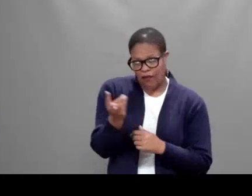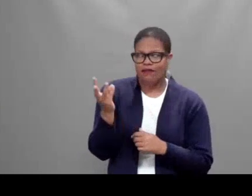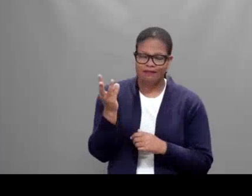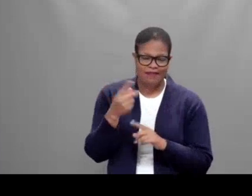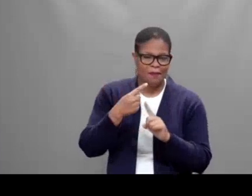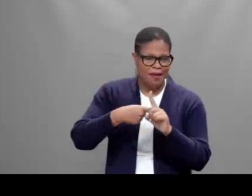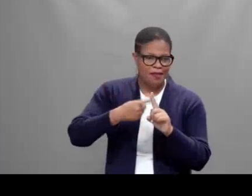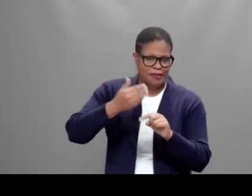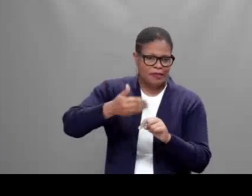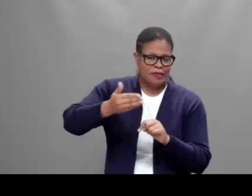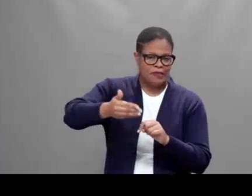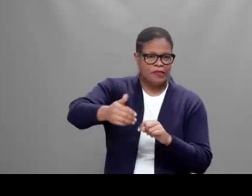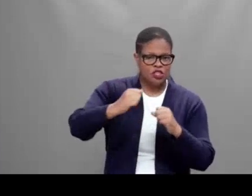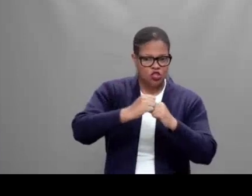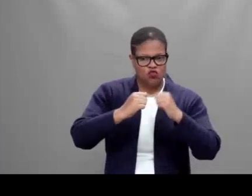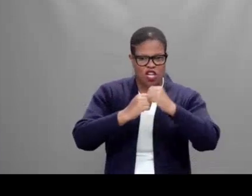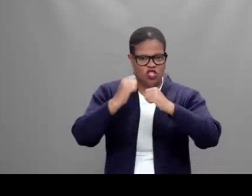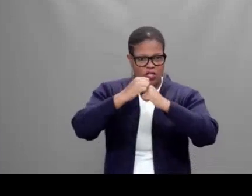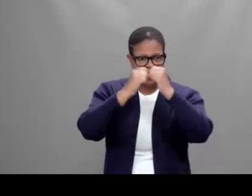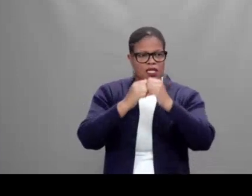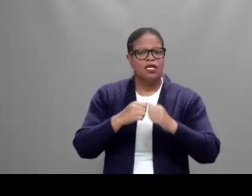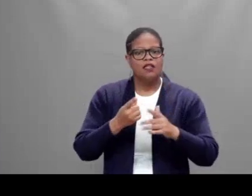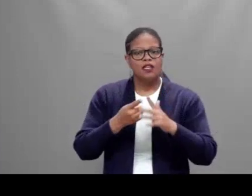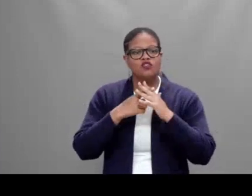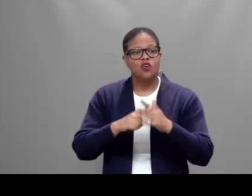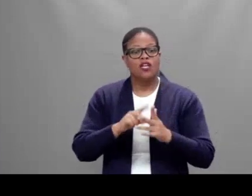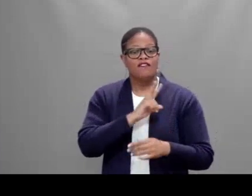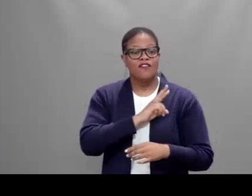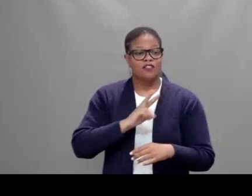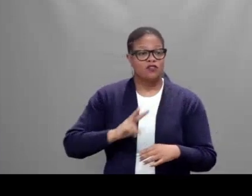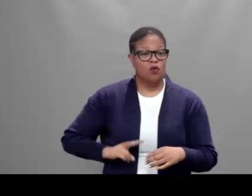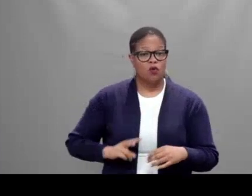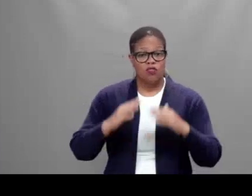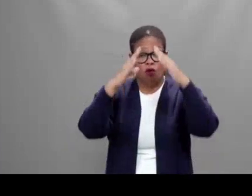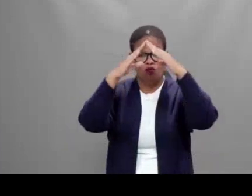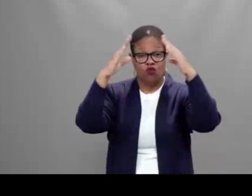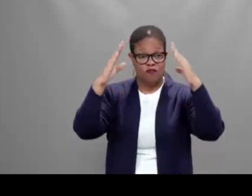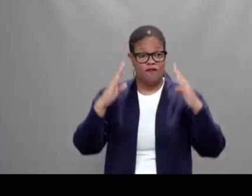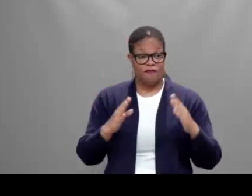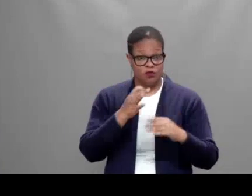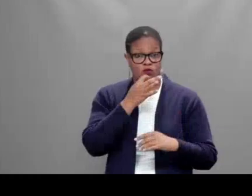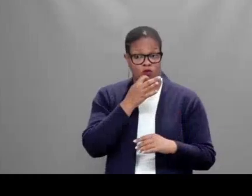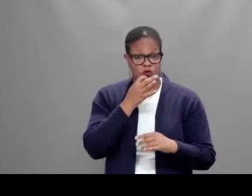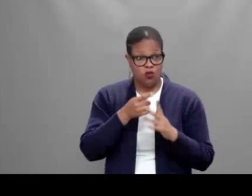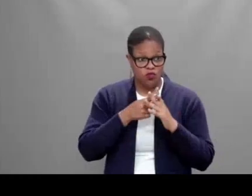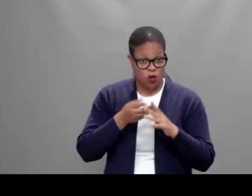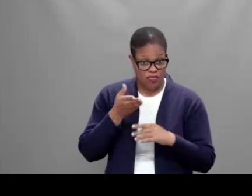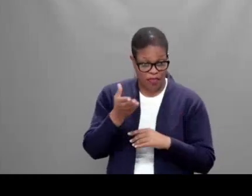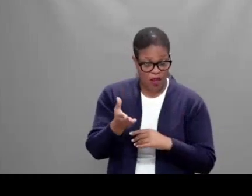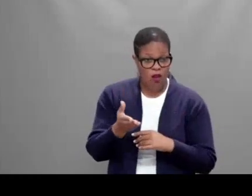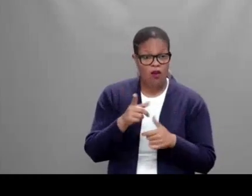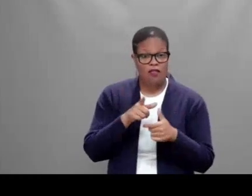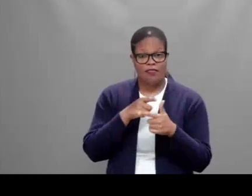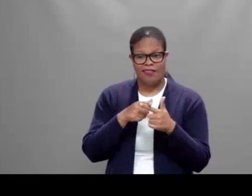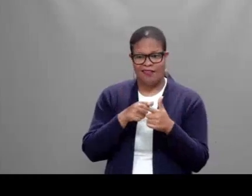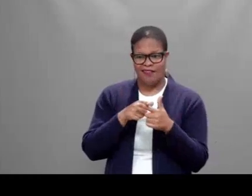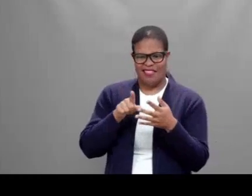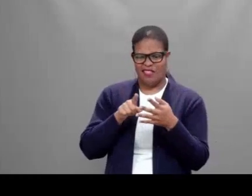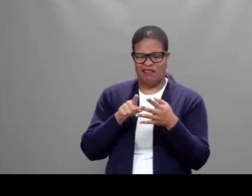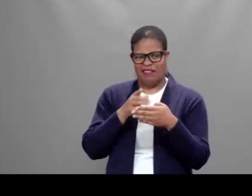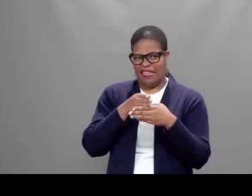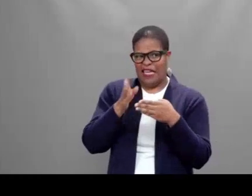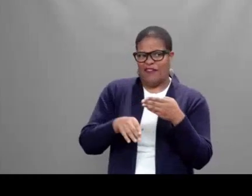months. They're starting the Vestal, roof here shortly, probably by the end of this